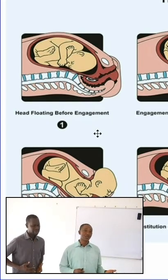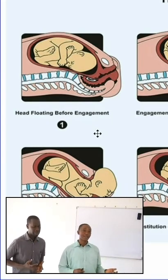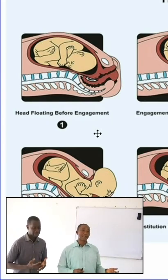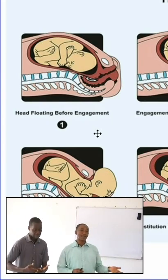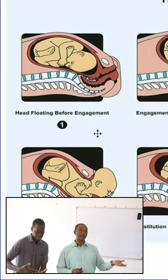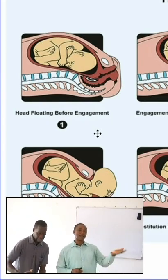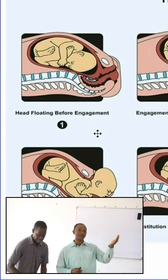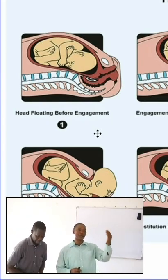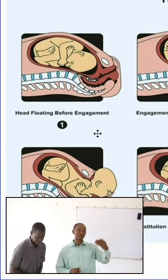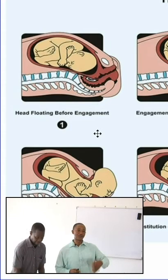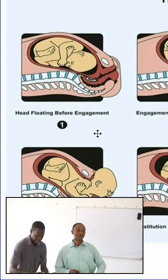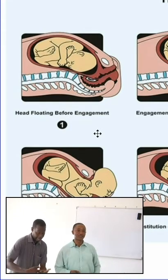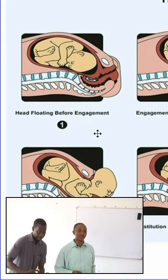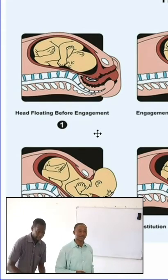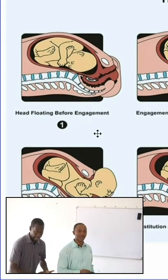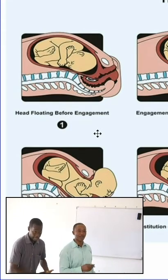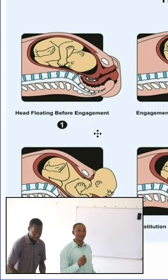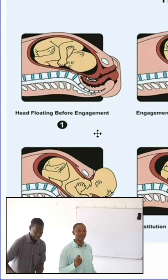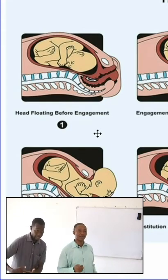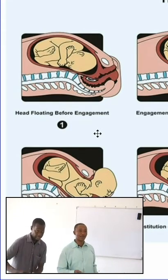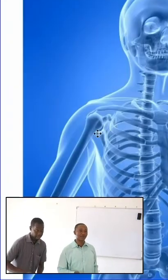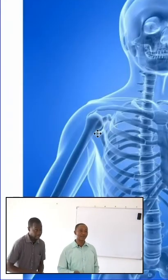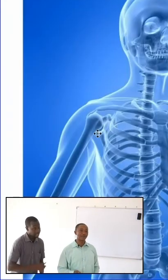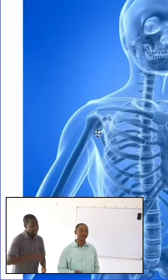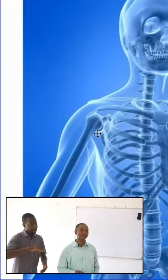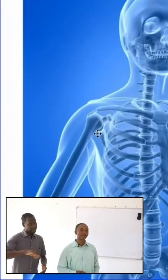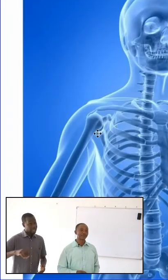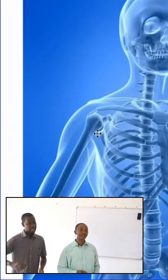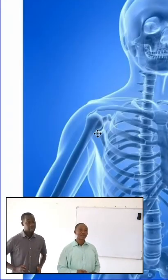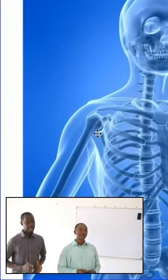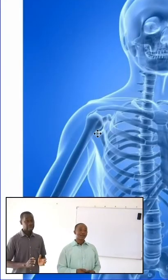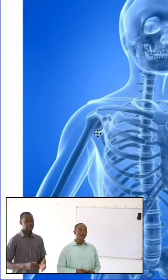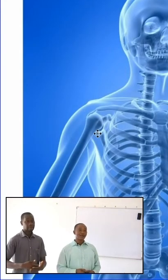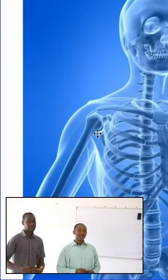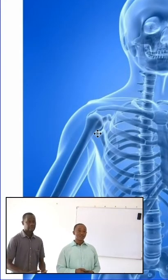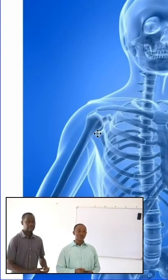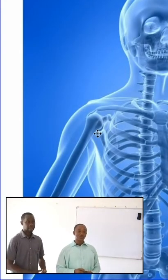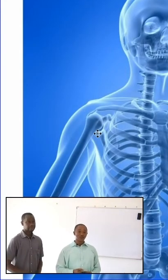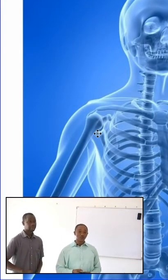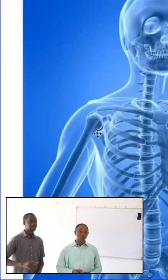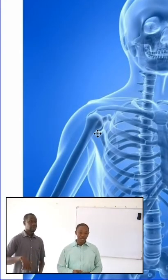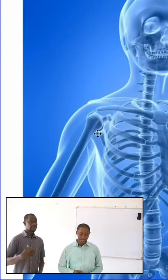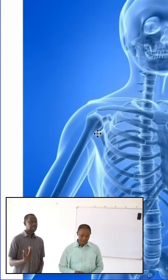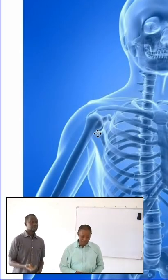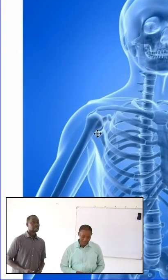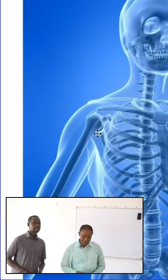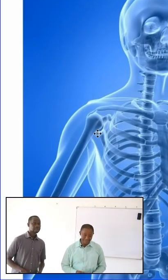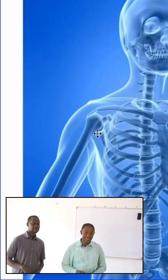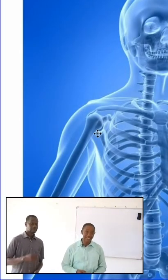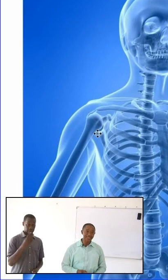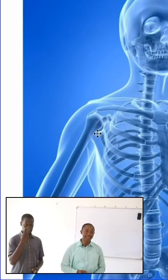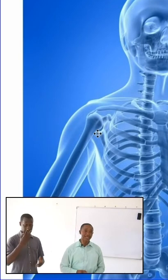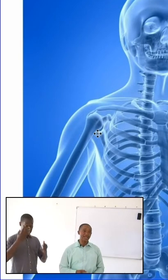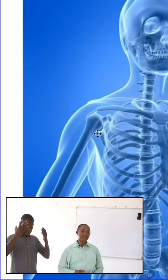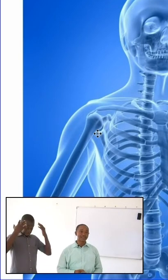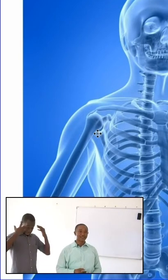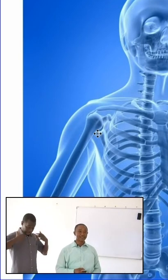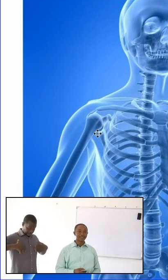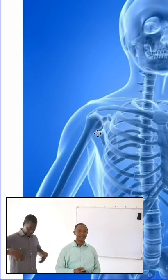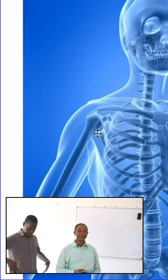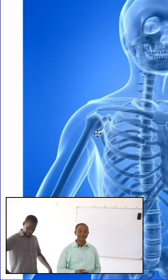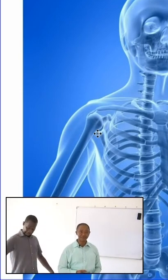through, and then, of course, the final birth of the baby. Next, we want to look at the